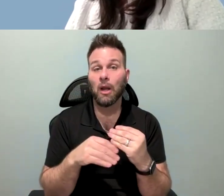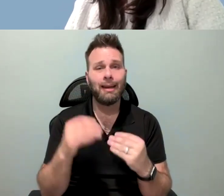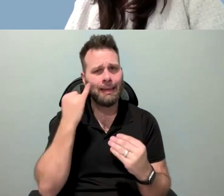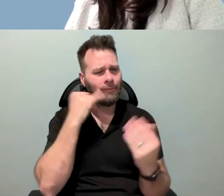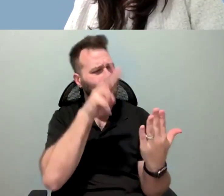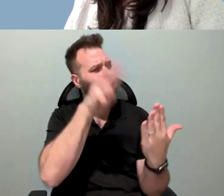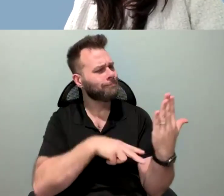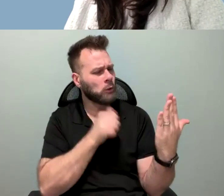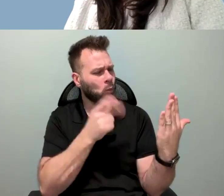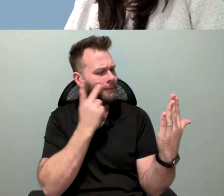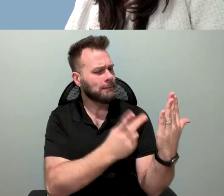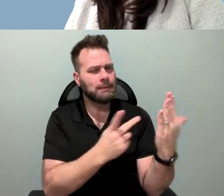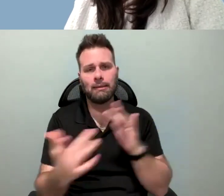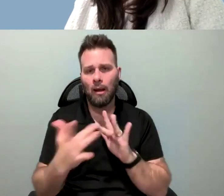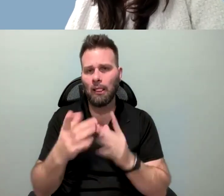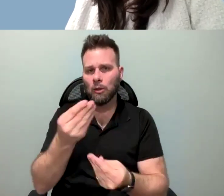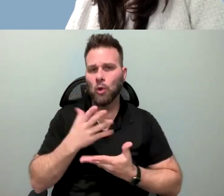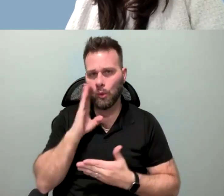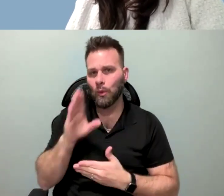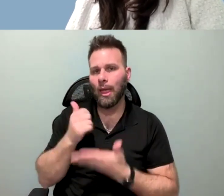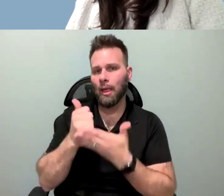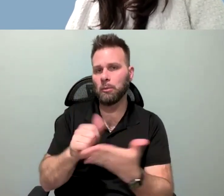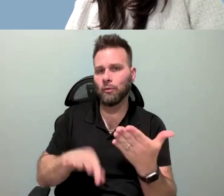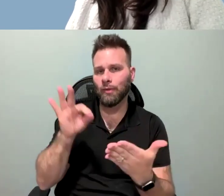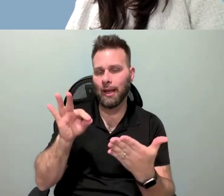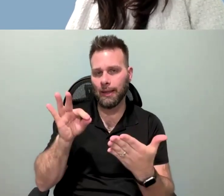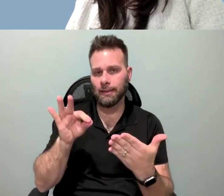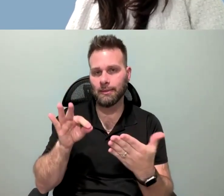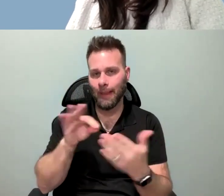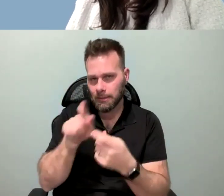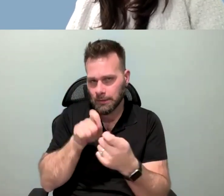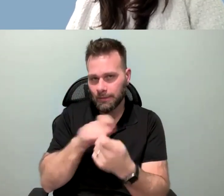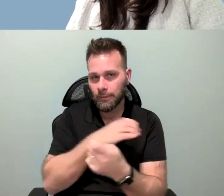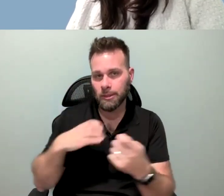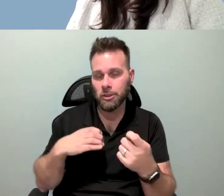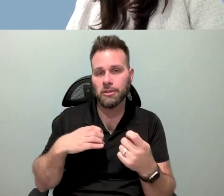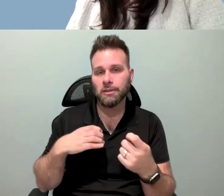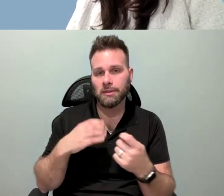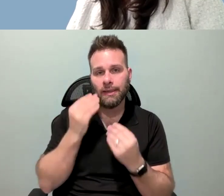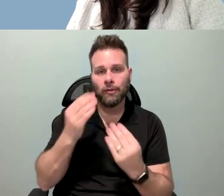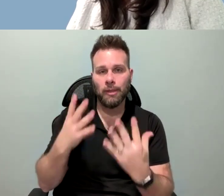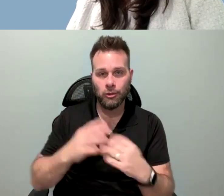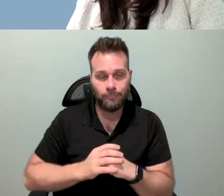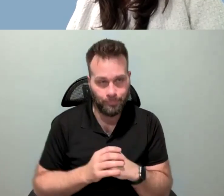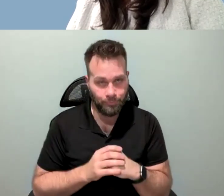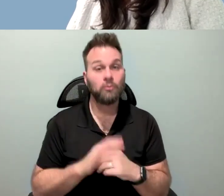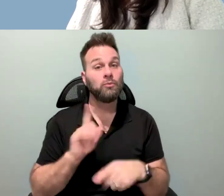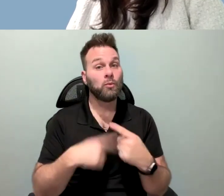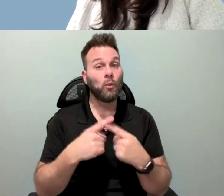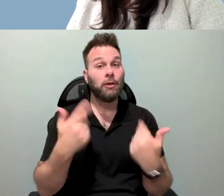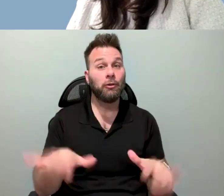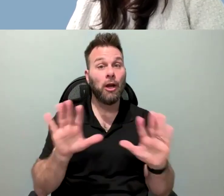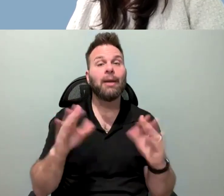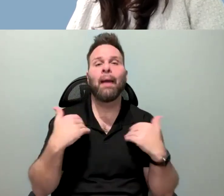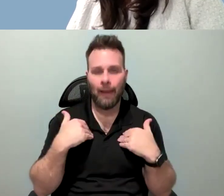out to. So thank you, everyone. There is a follow-up survey that will pop up when you close out. Please fill